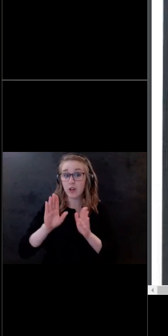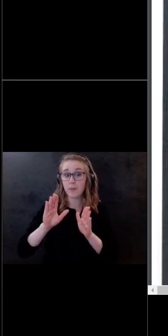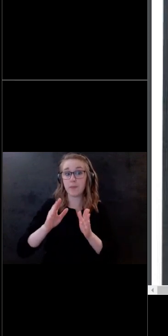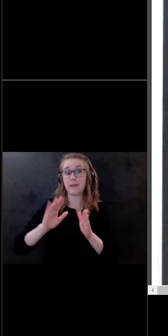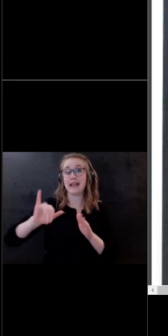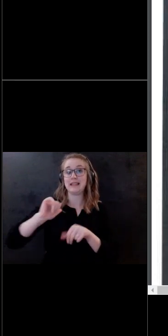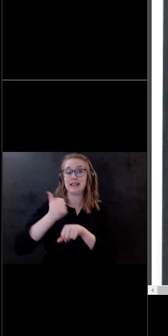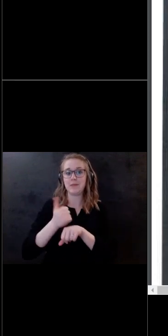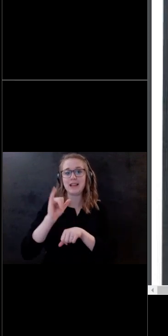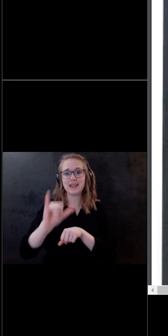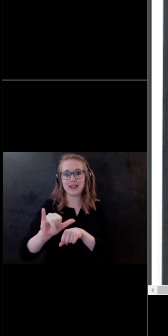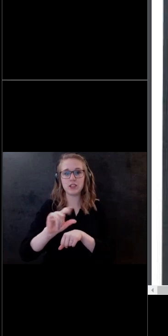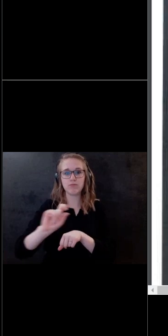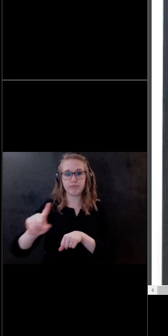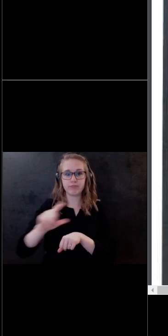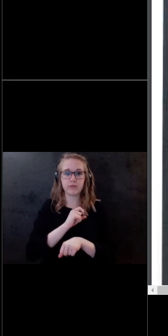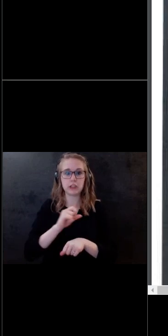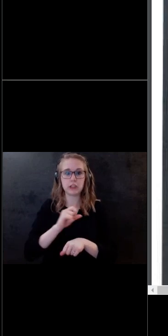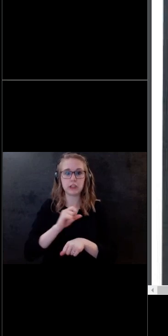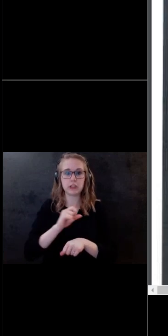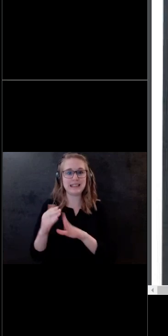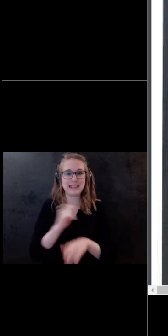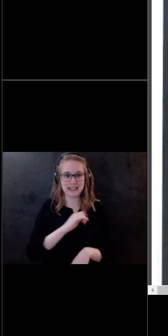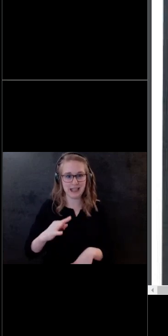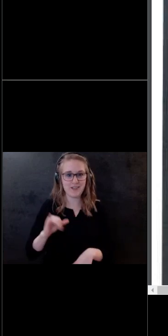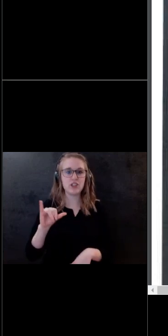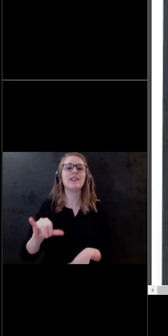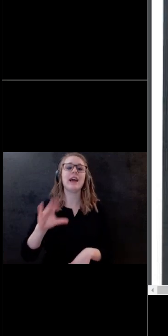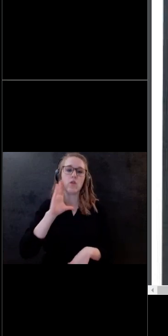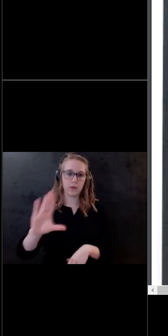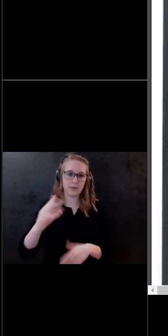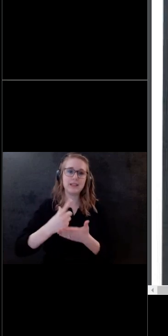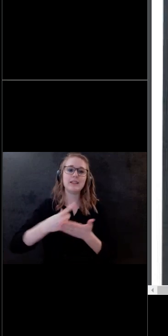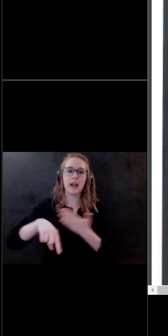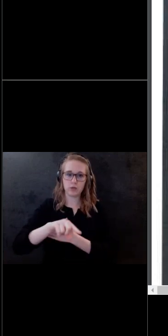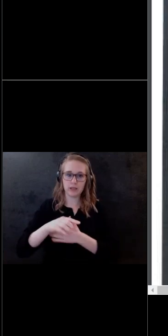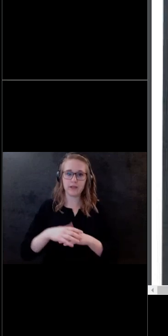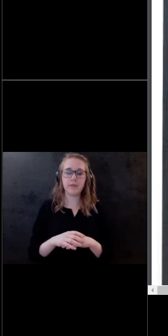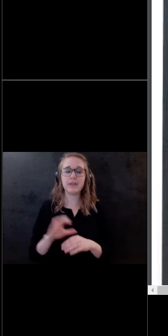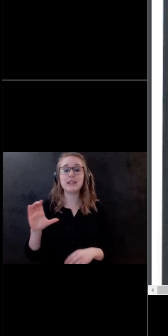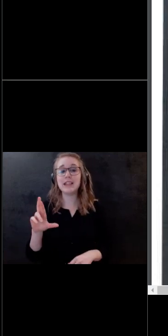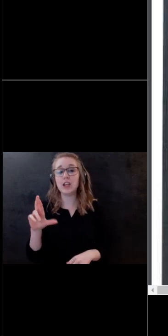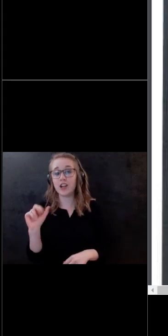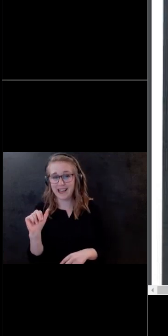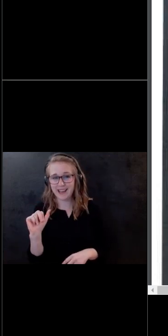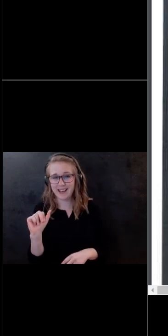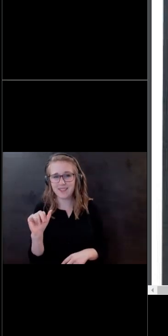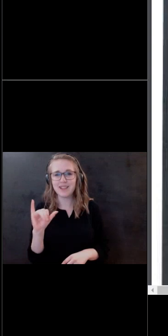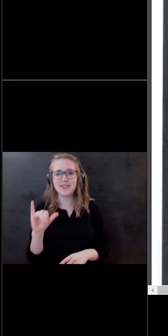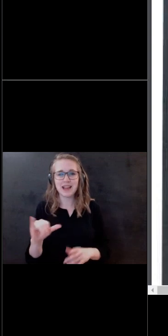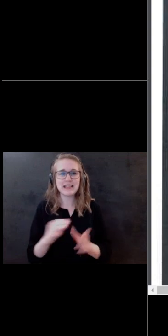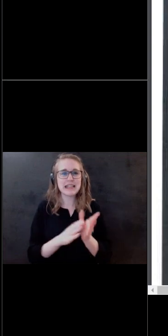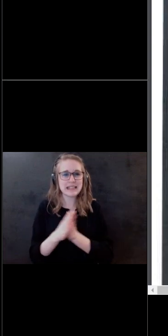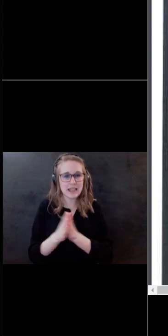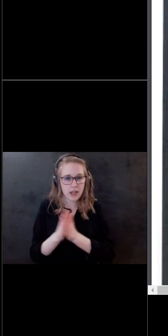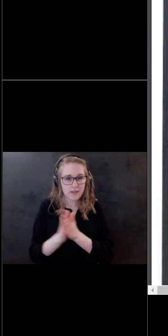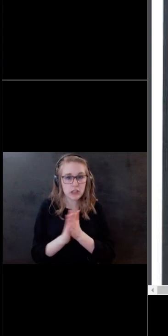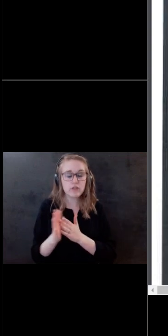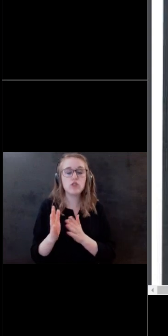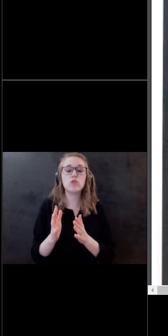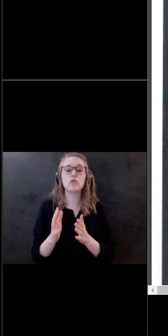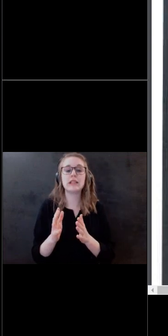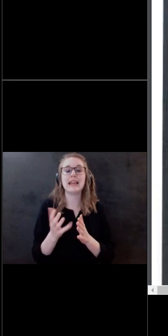staff. Correct. So that will be before you next week. Now, if the CRA, as an incentive to get out of the position